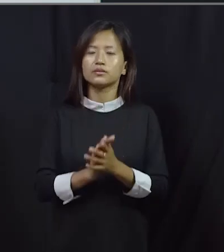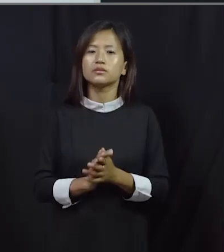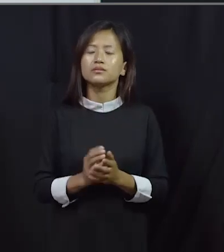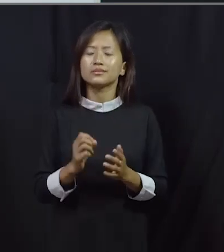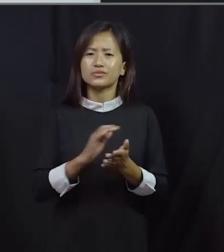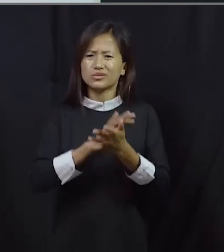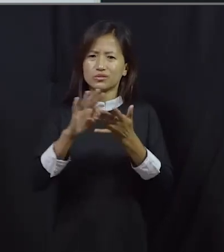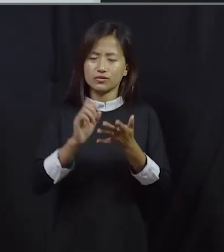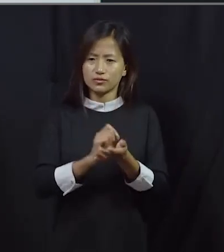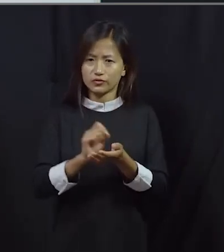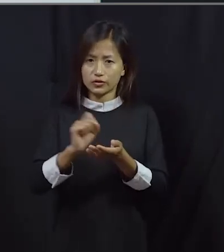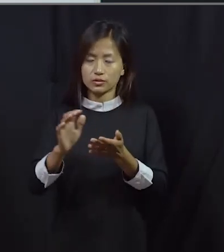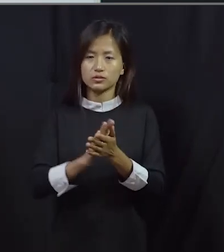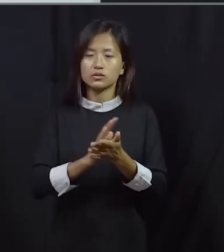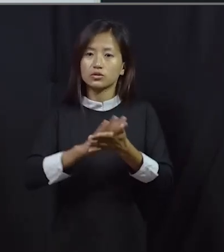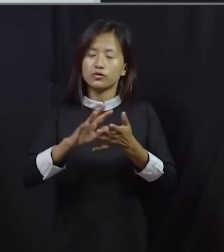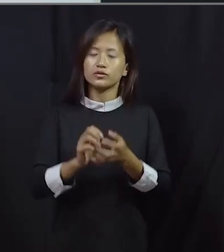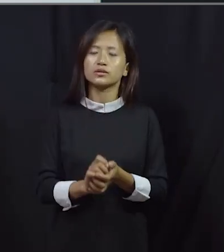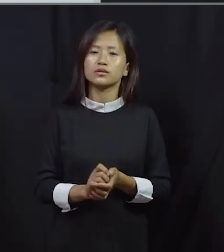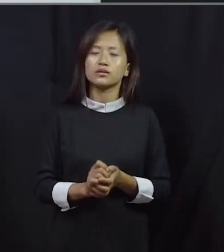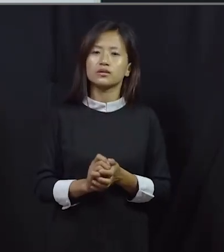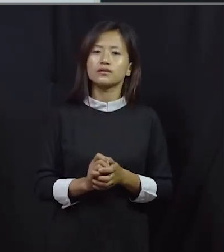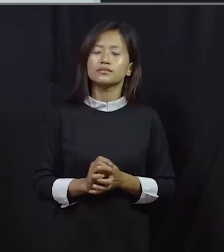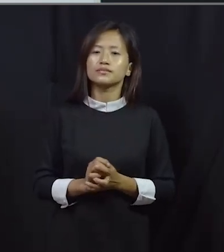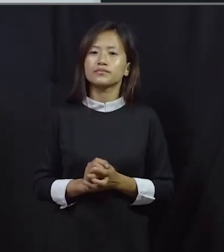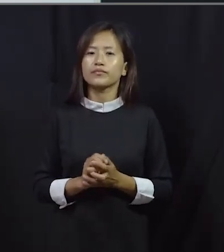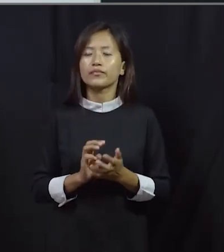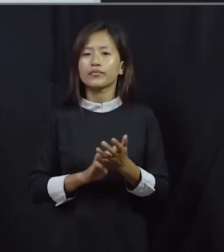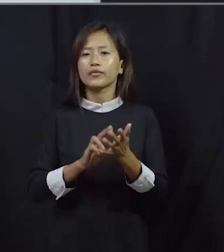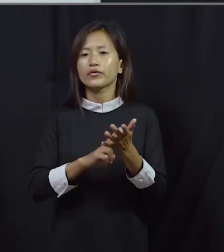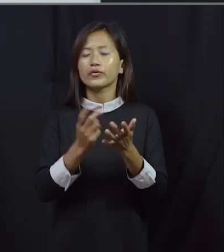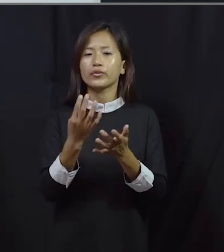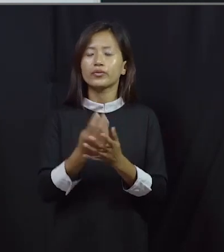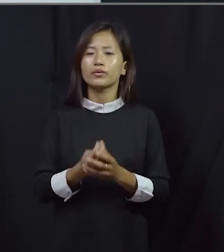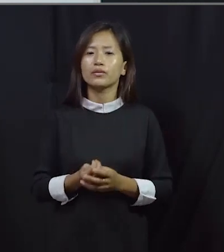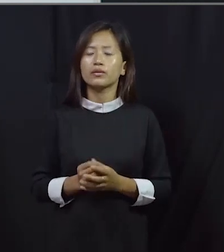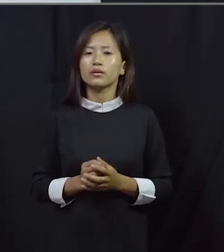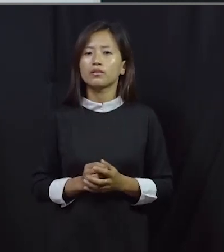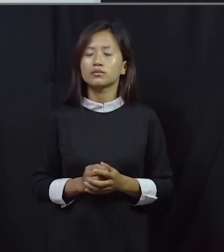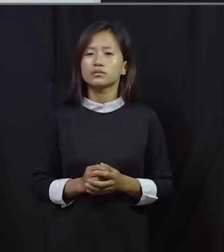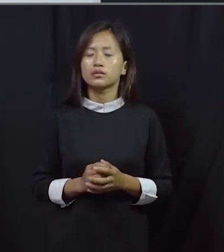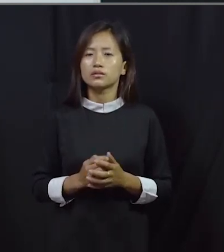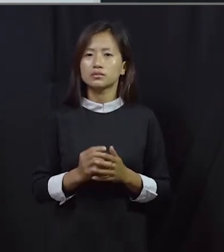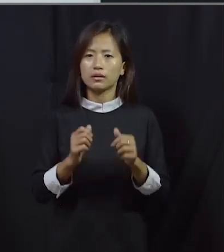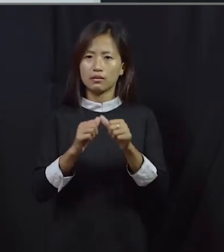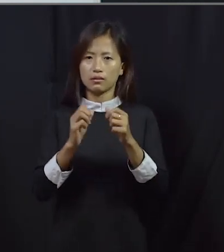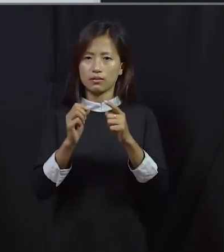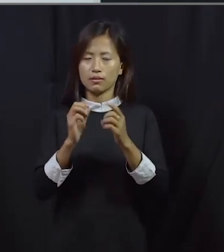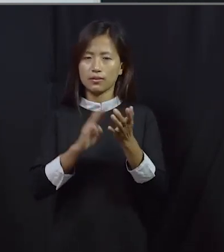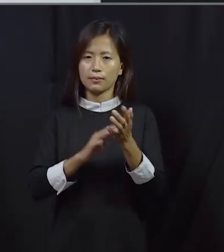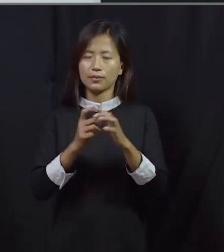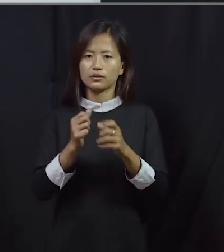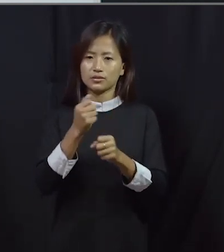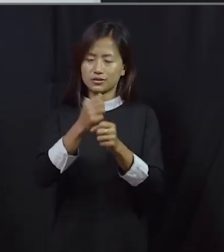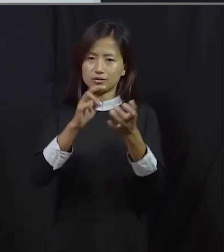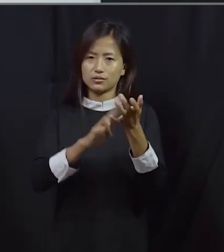but theoretically or according to the book, when we write AMP, this is wrong. This is what? Wrong. Even we write